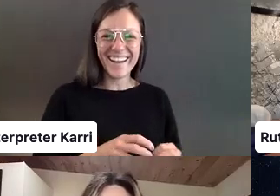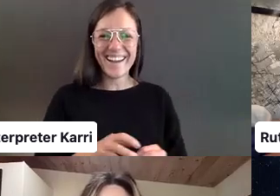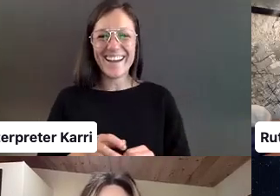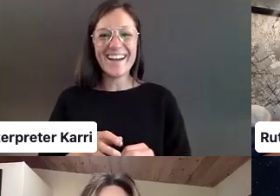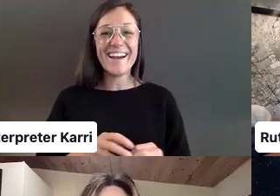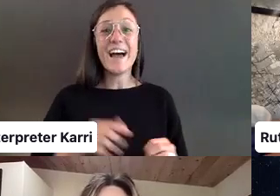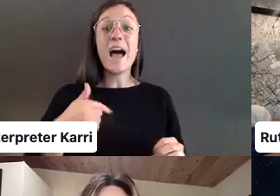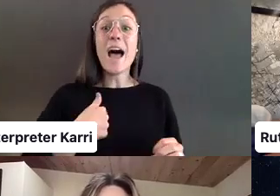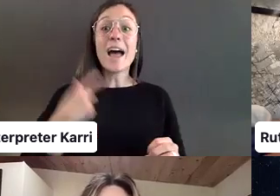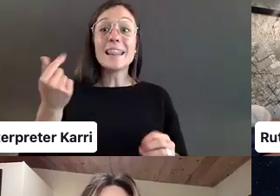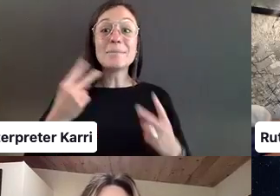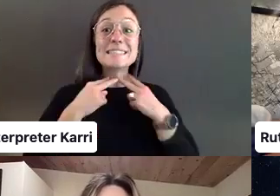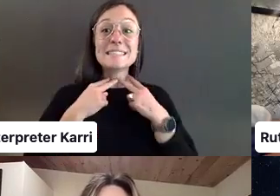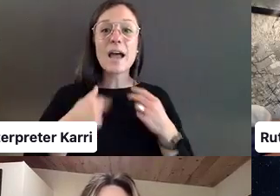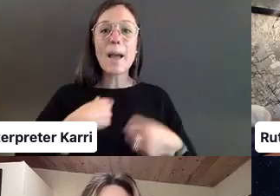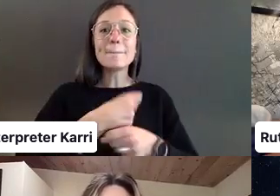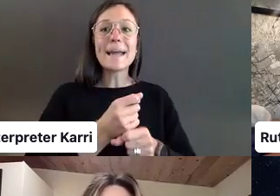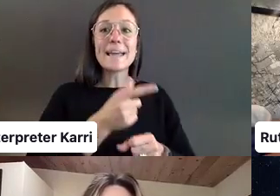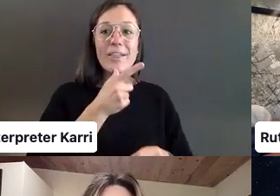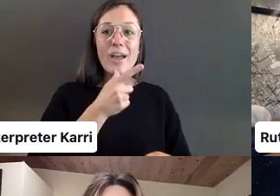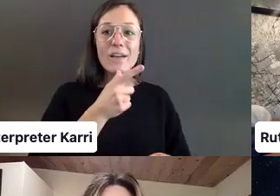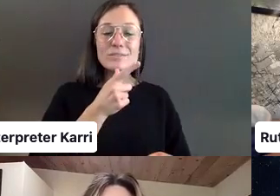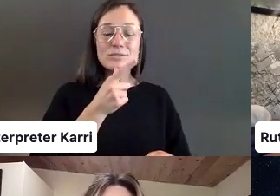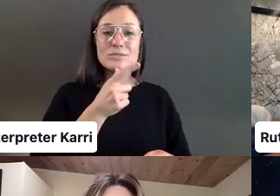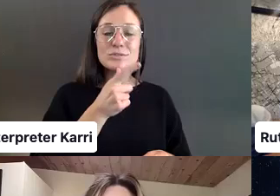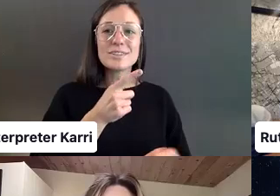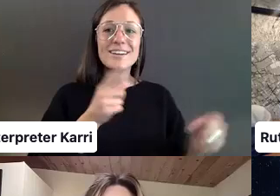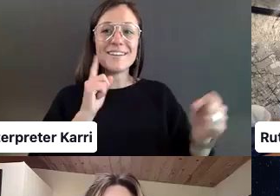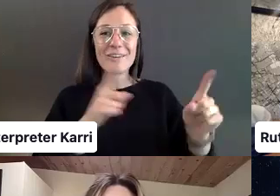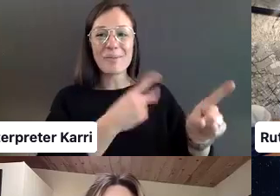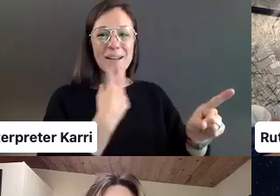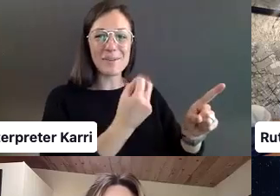Hi. I got caught. I was making lunch for our 12-year-old.